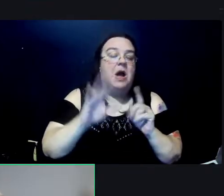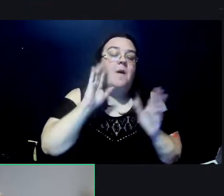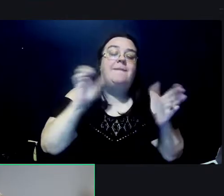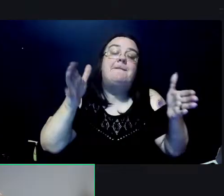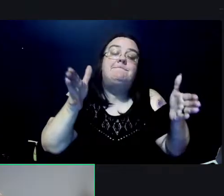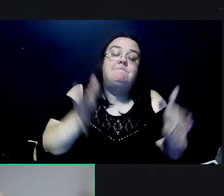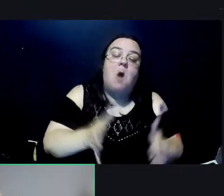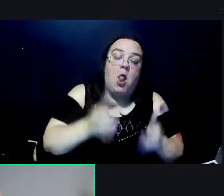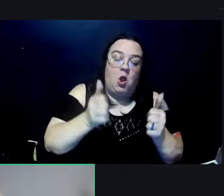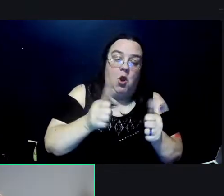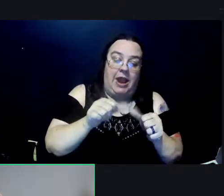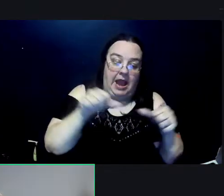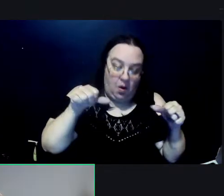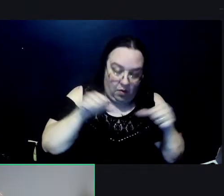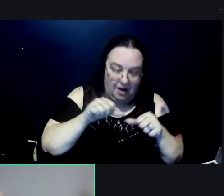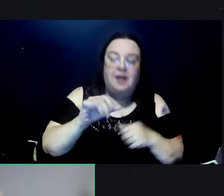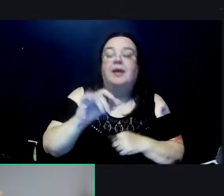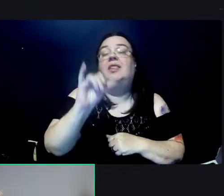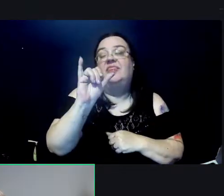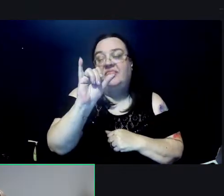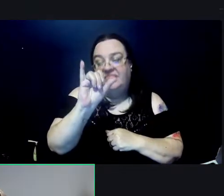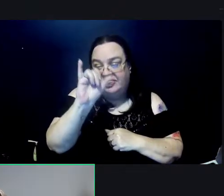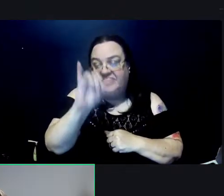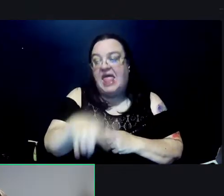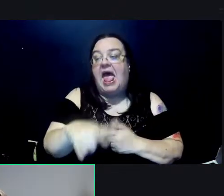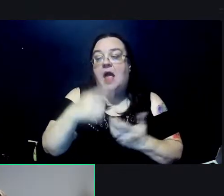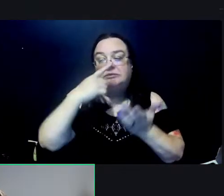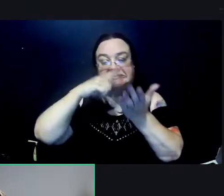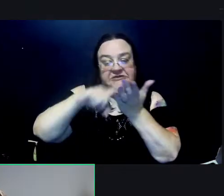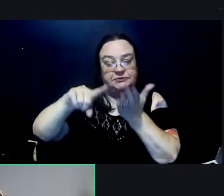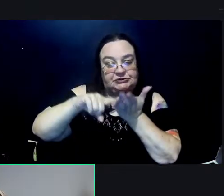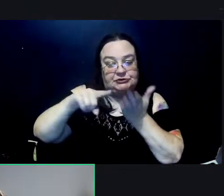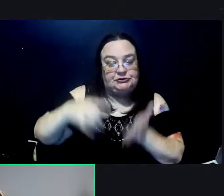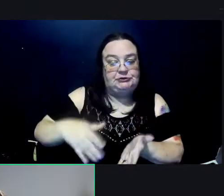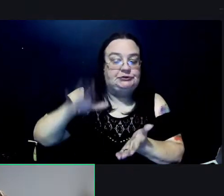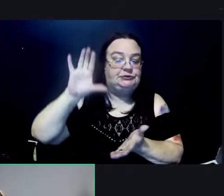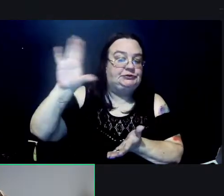So that was the inspector's